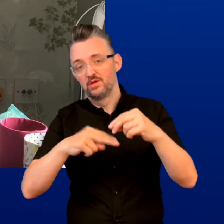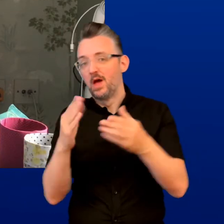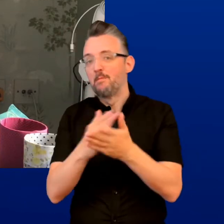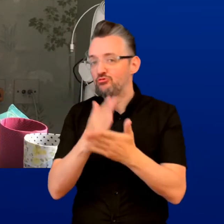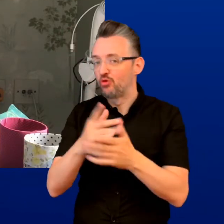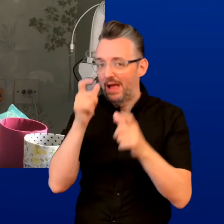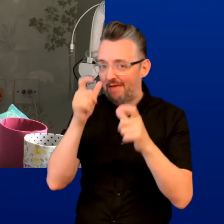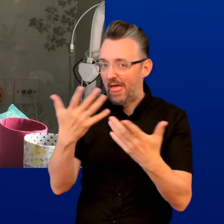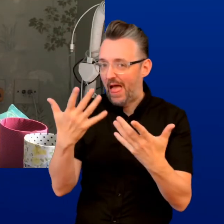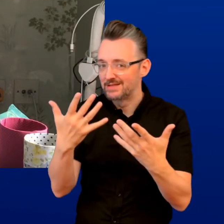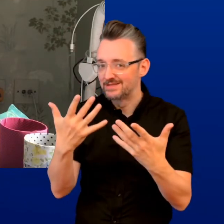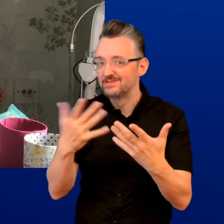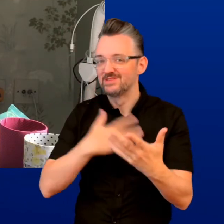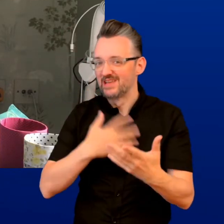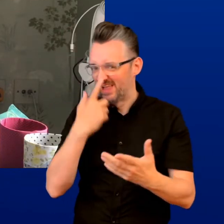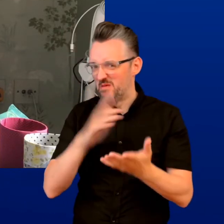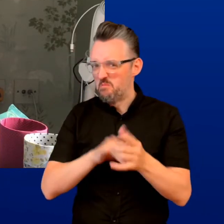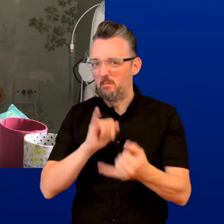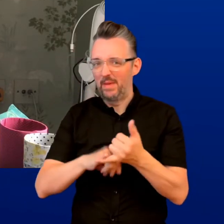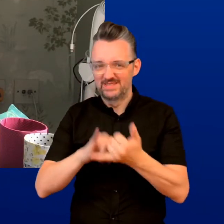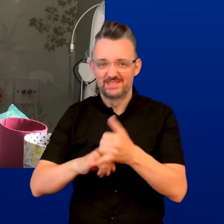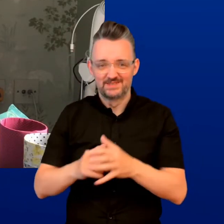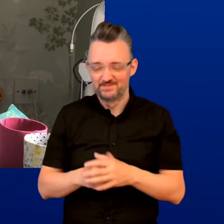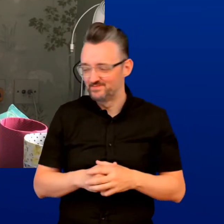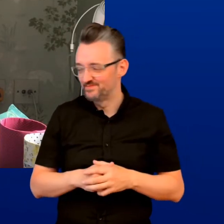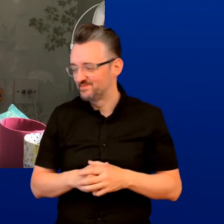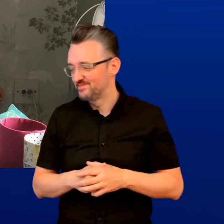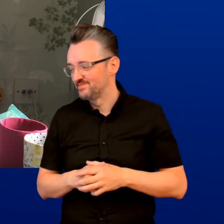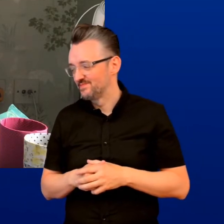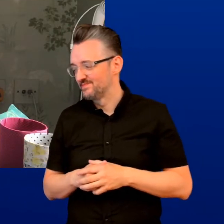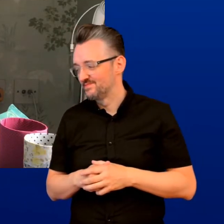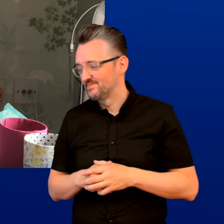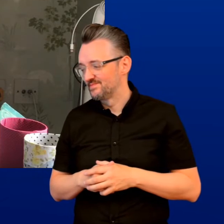your hands all messy, because it is a messy job with the glue.